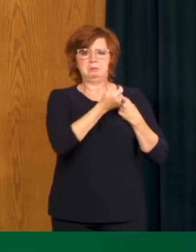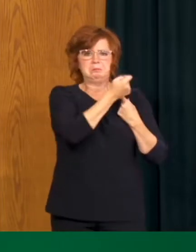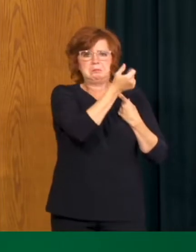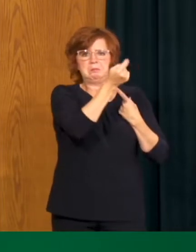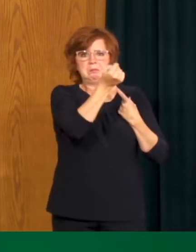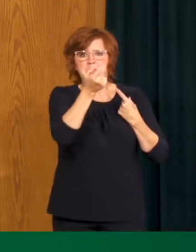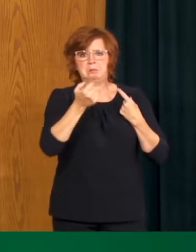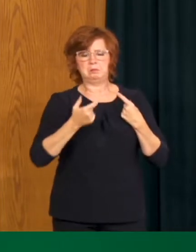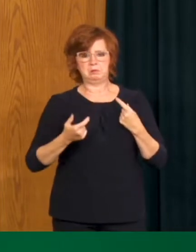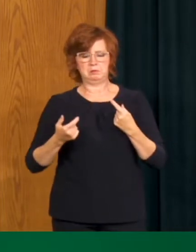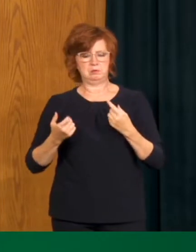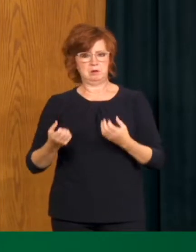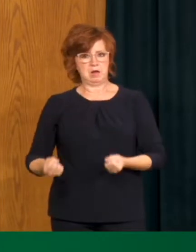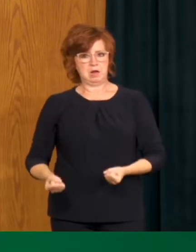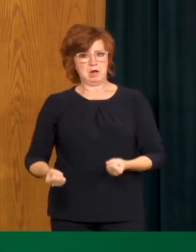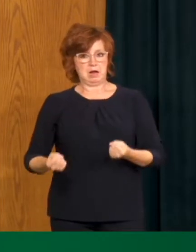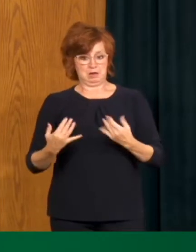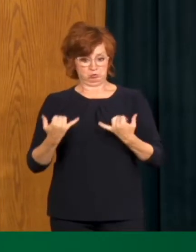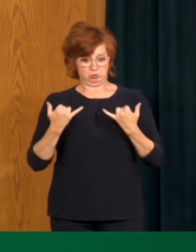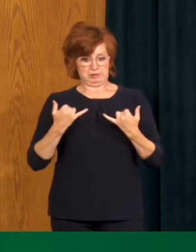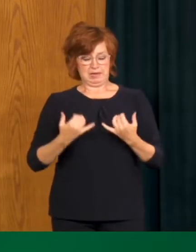sporadic?